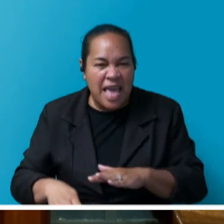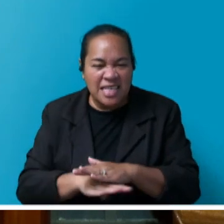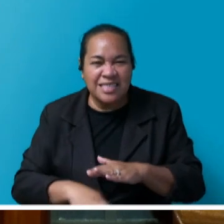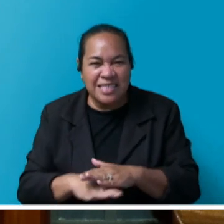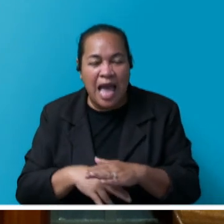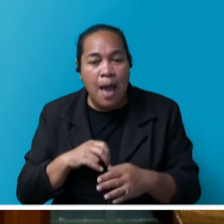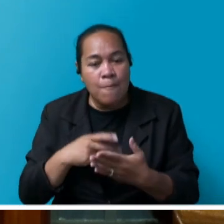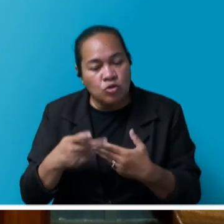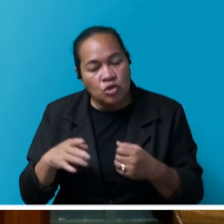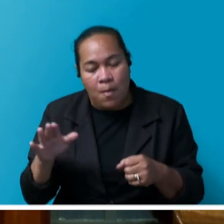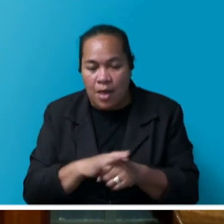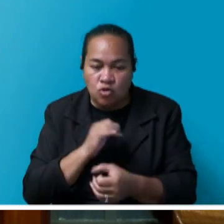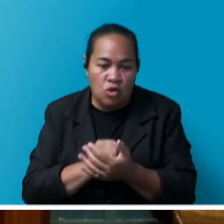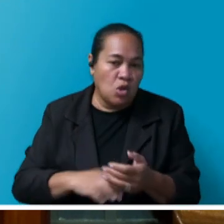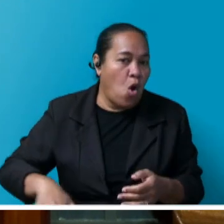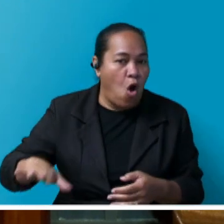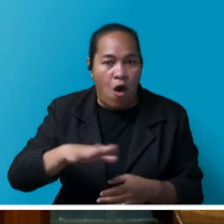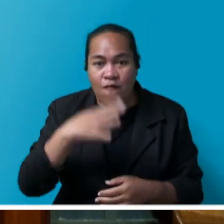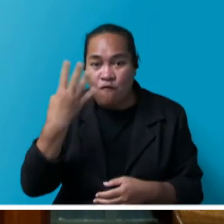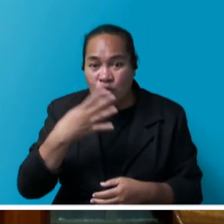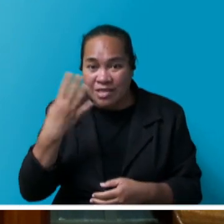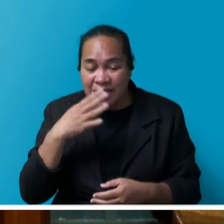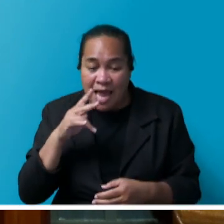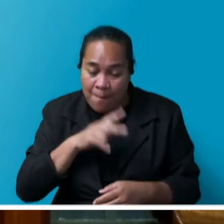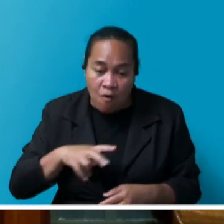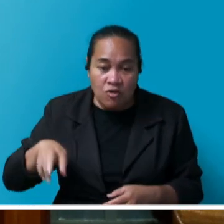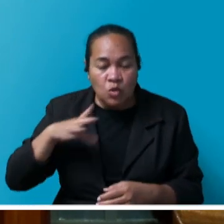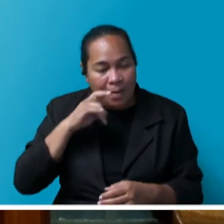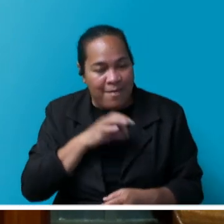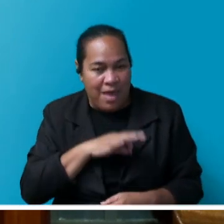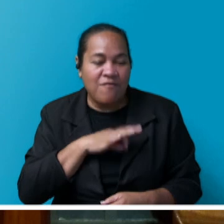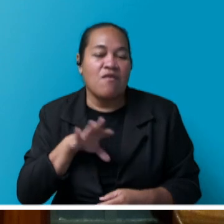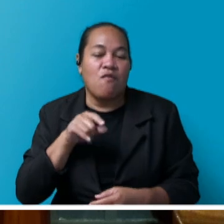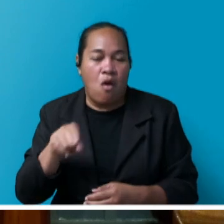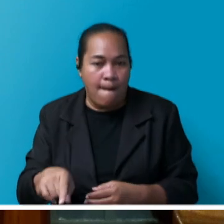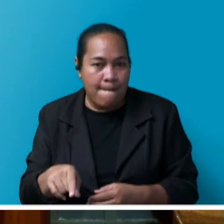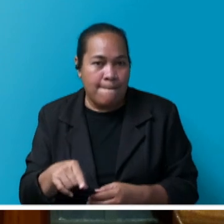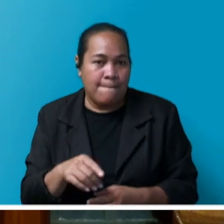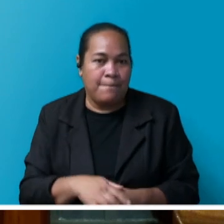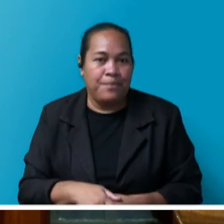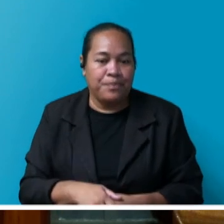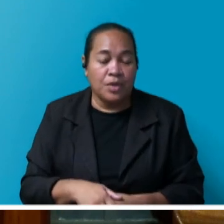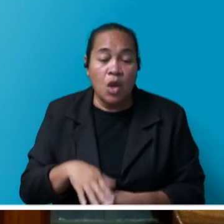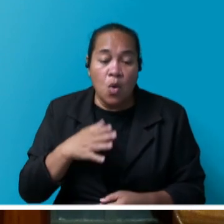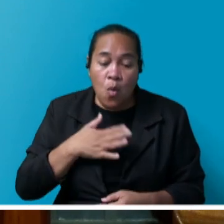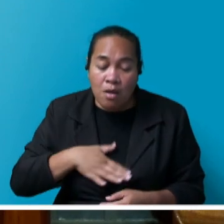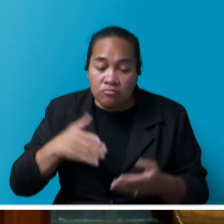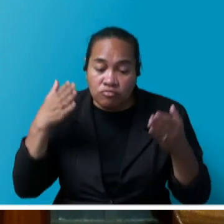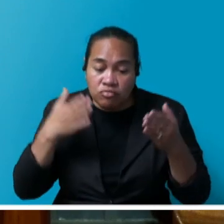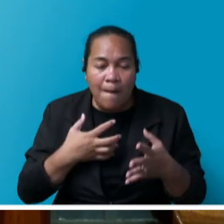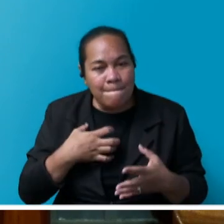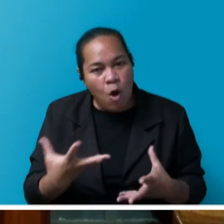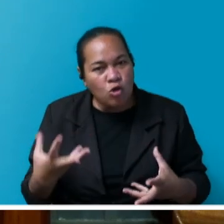ensure that all provinces benefit equitably from tourism. Our goal is to create a more inclusive tourism sector